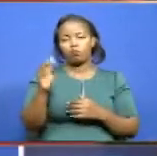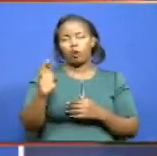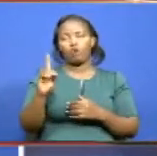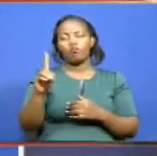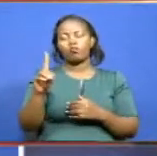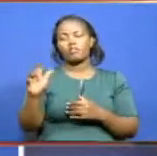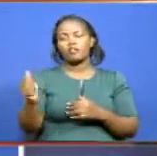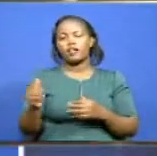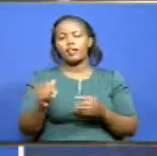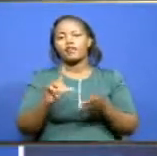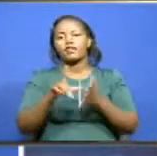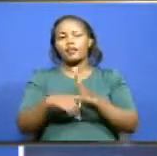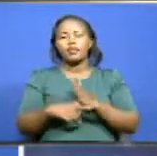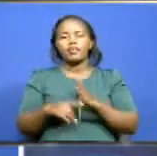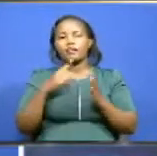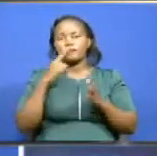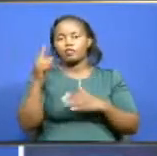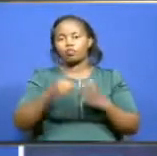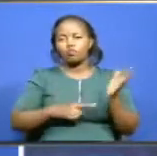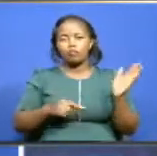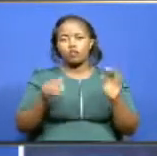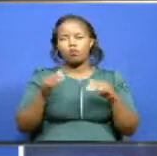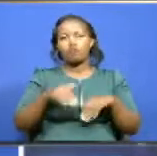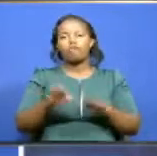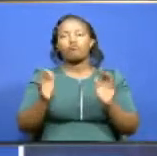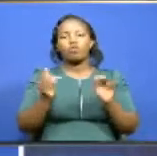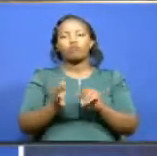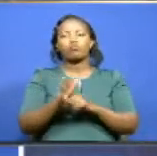ambapo walikiri mashtaka ya kukiuka kanuni za